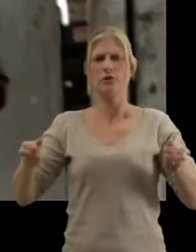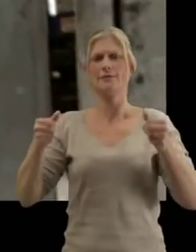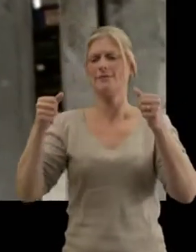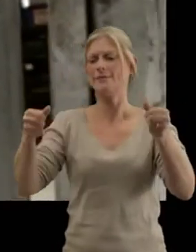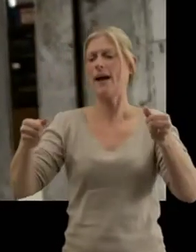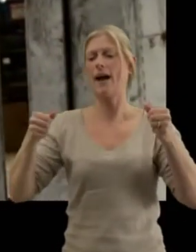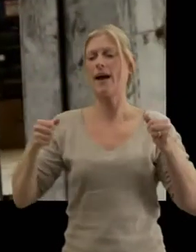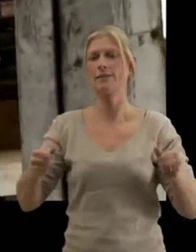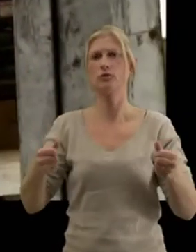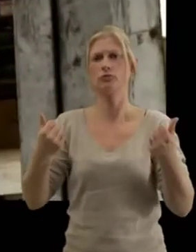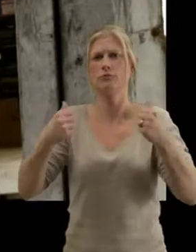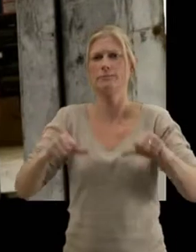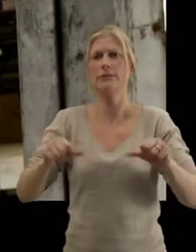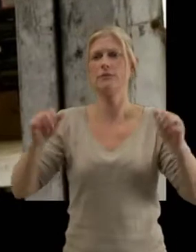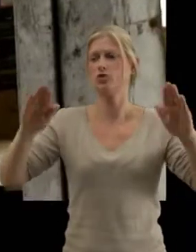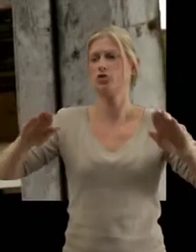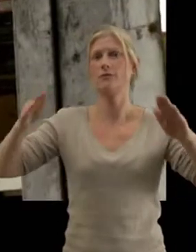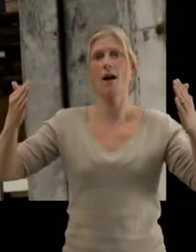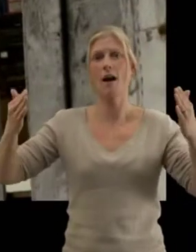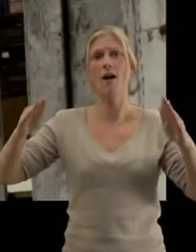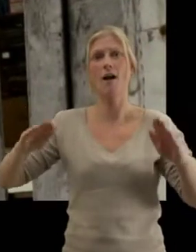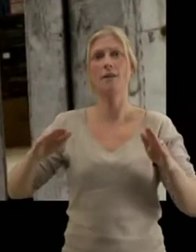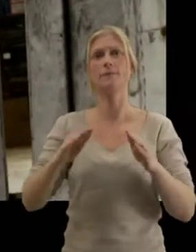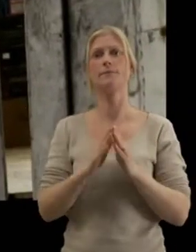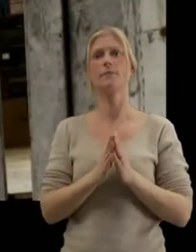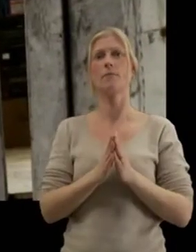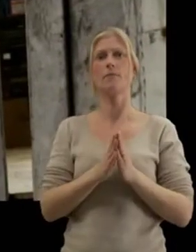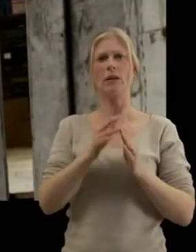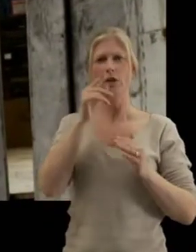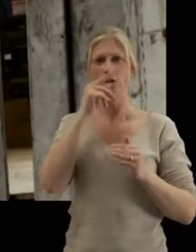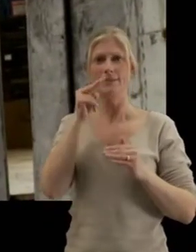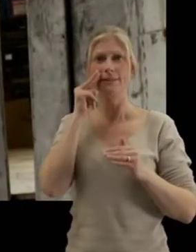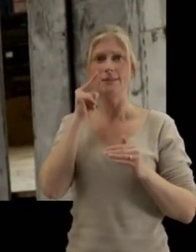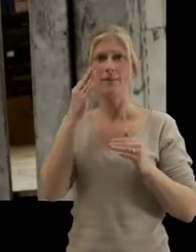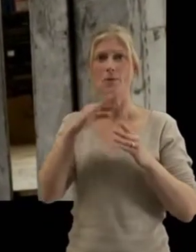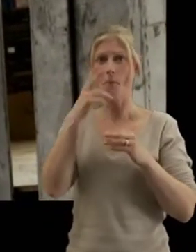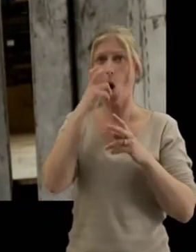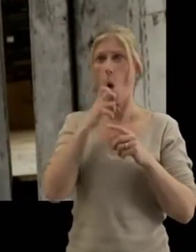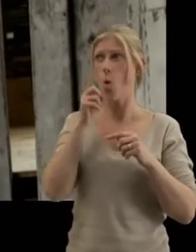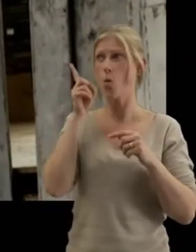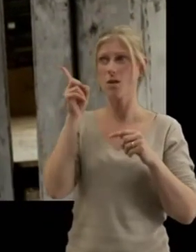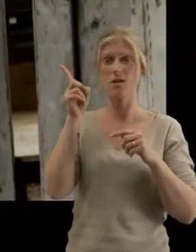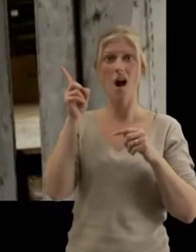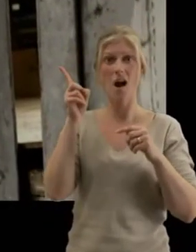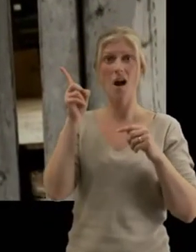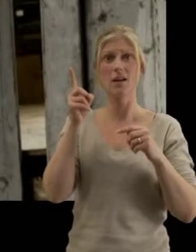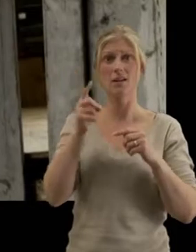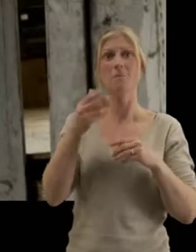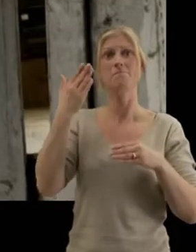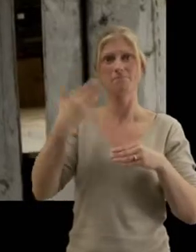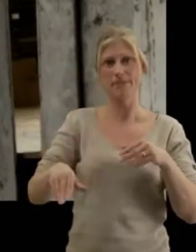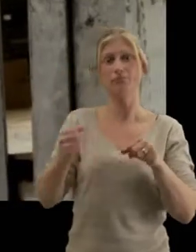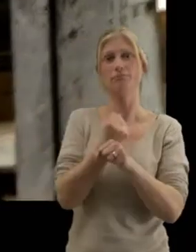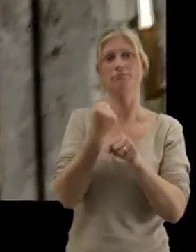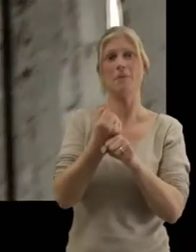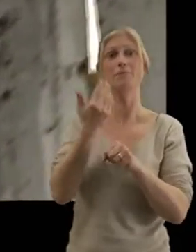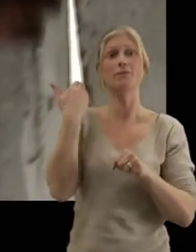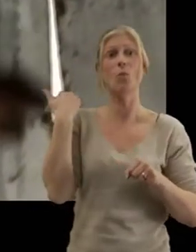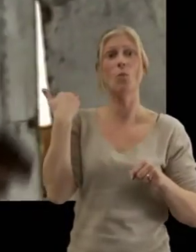the shade or shutter. And as you can see from some of these old ones, they have been previously